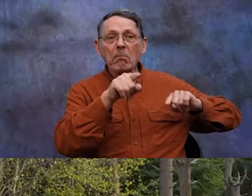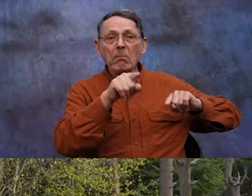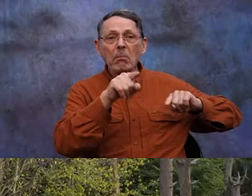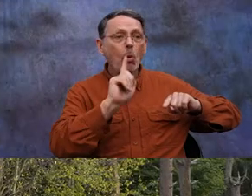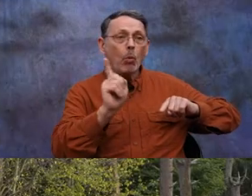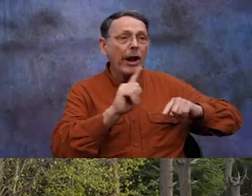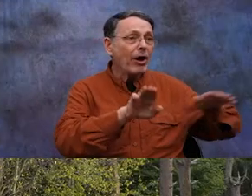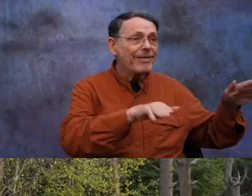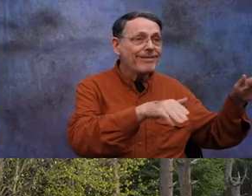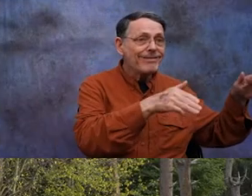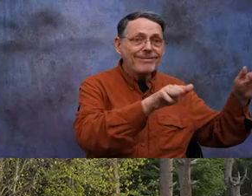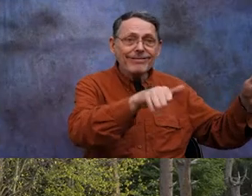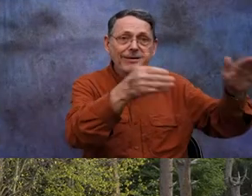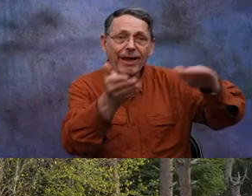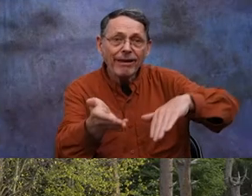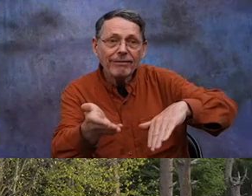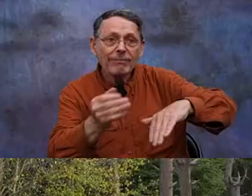meet.